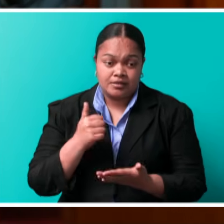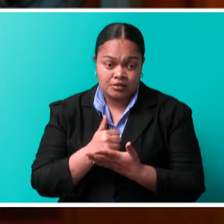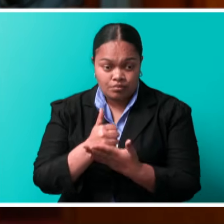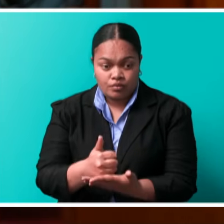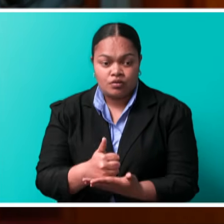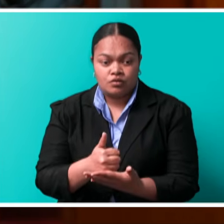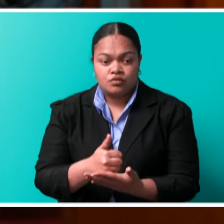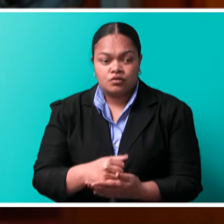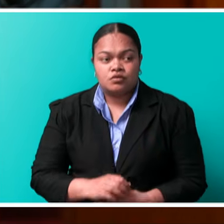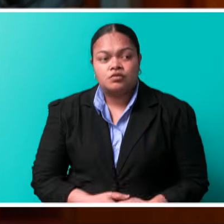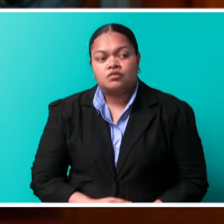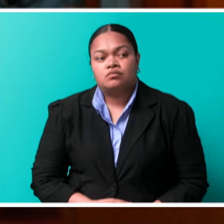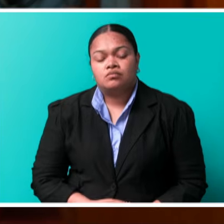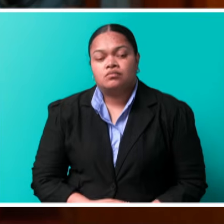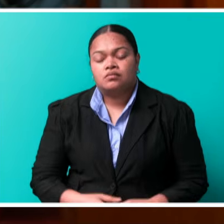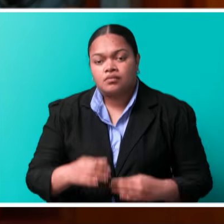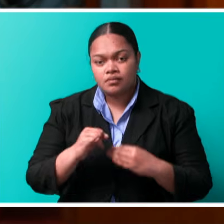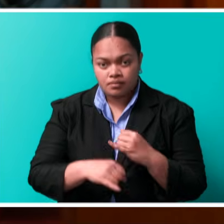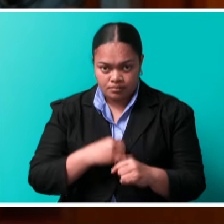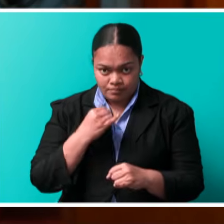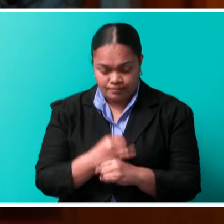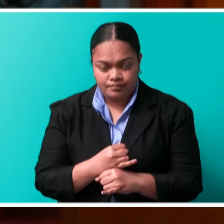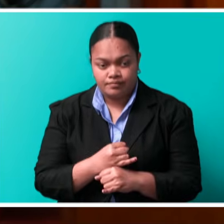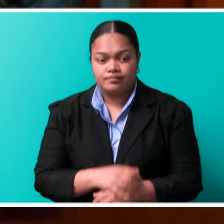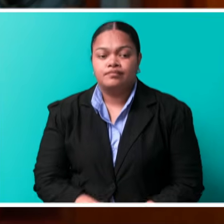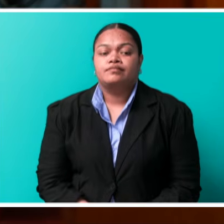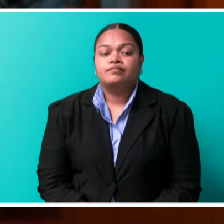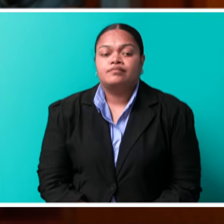the MFO, the Multinational Force of Observers.